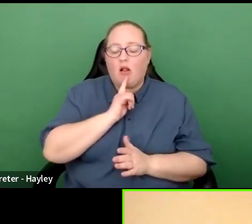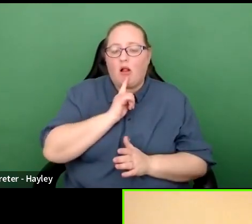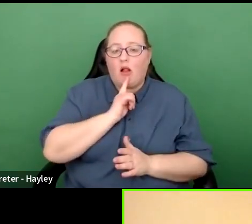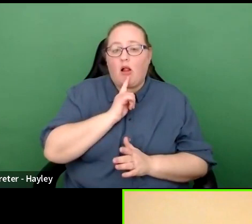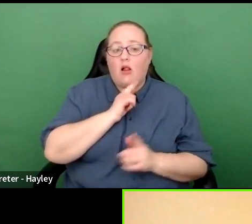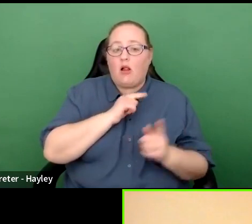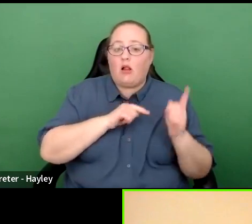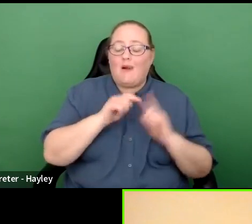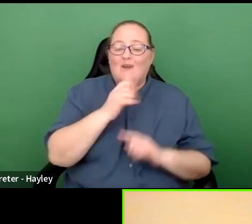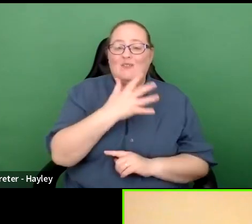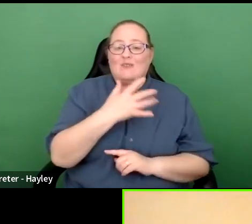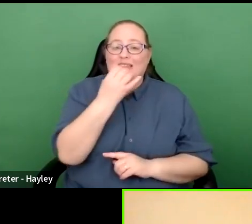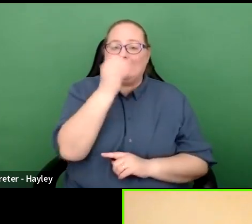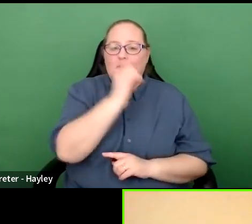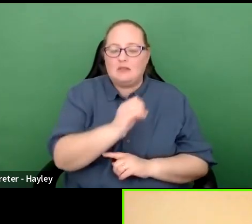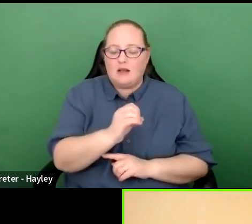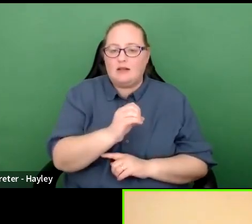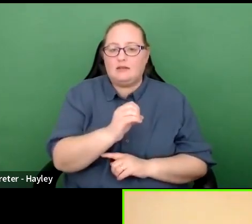the entire